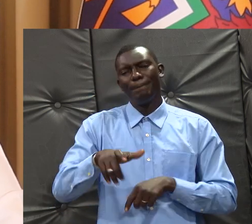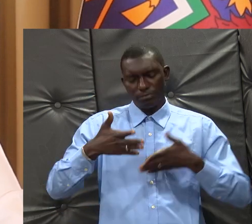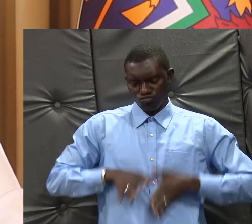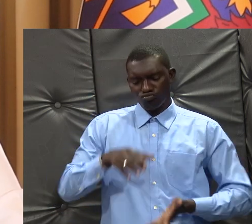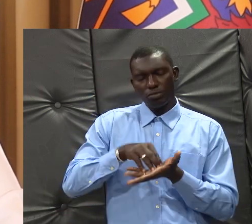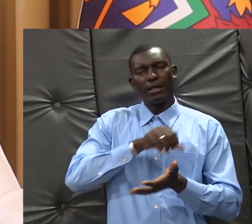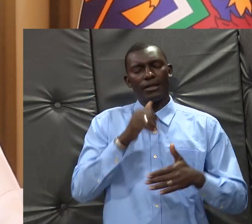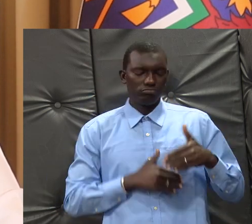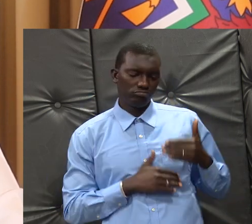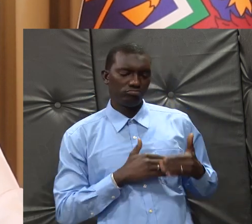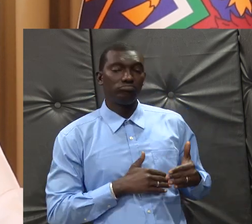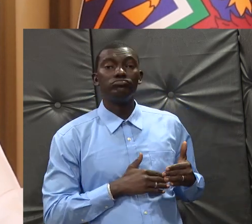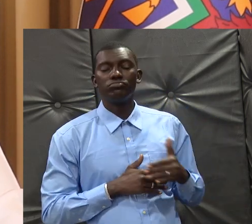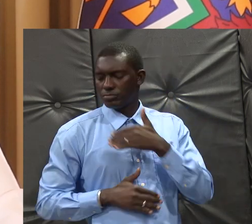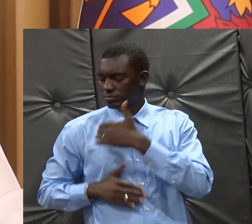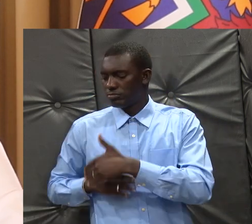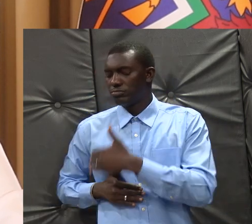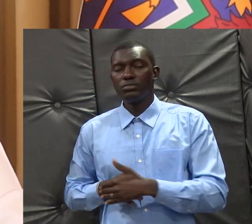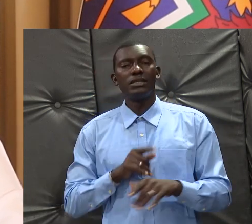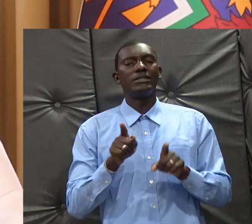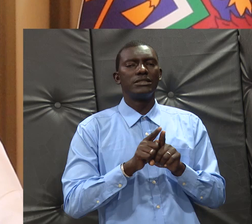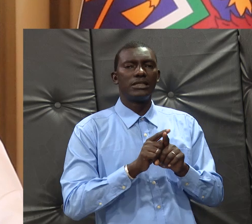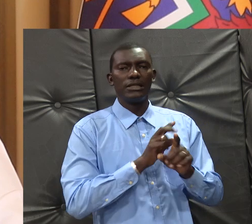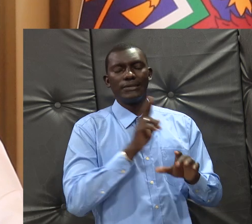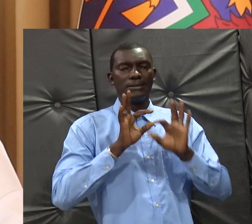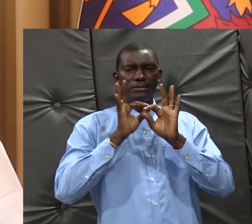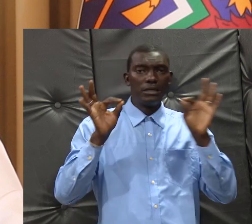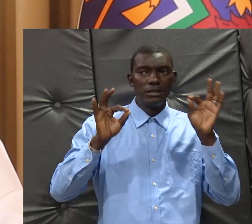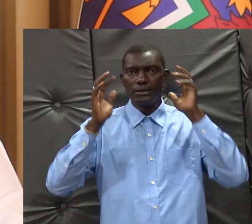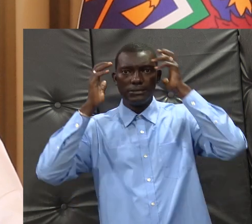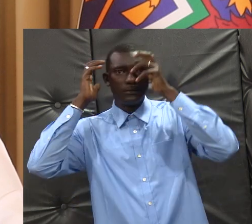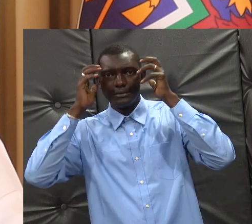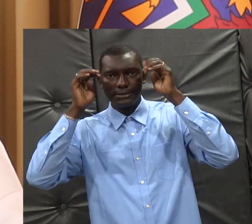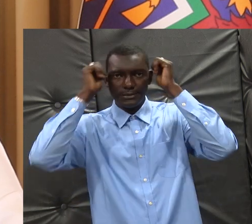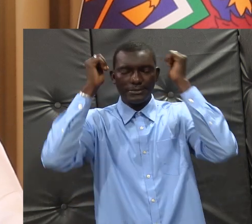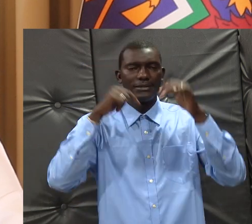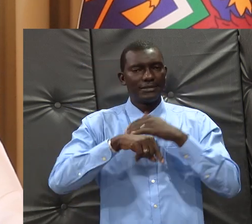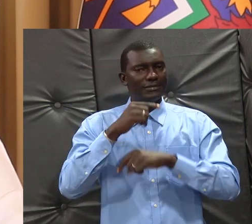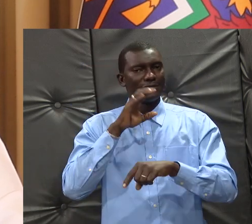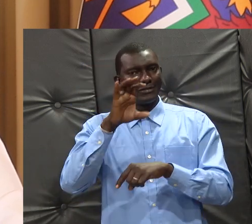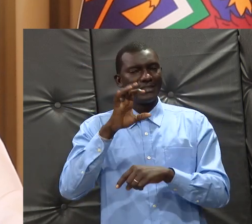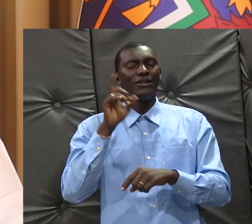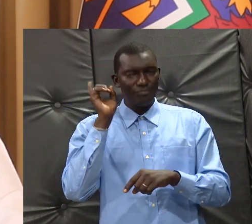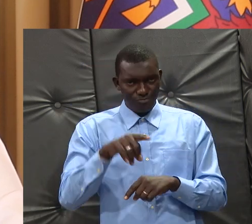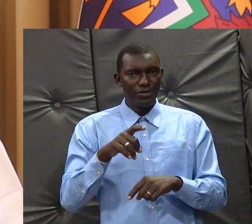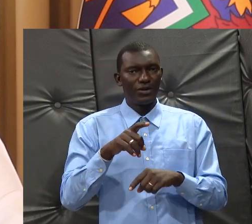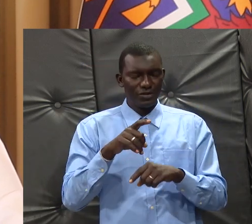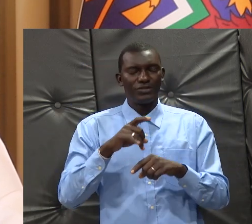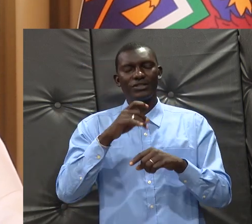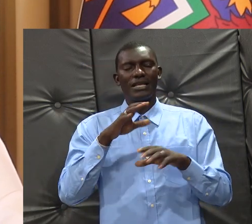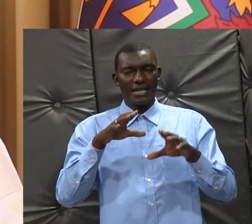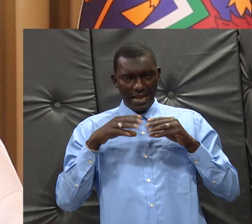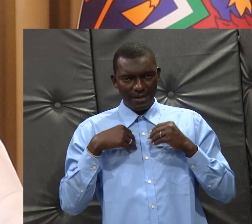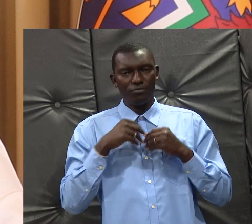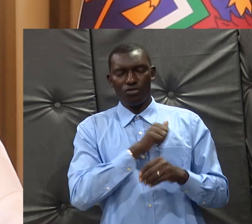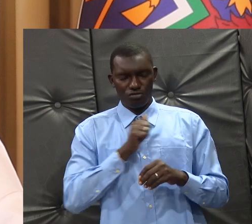country and live together in sustained peace and harmony, conscious that our national plans